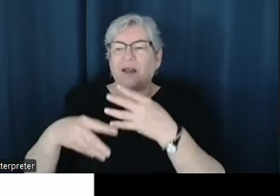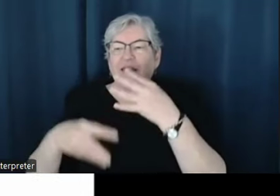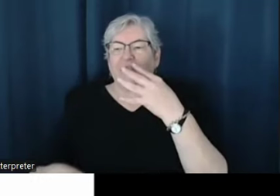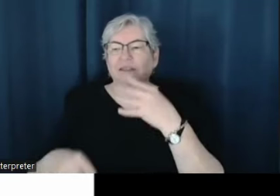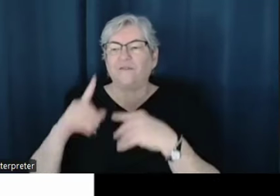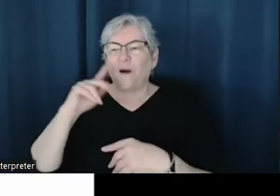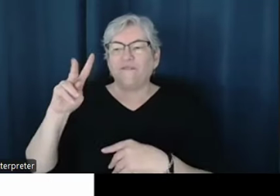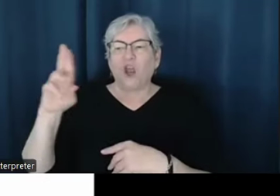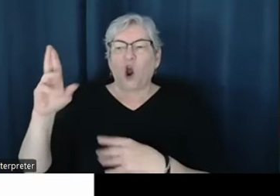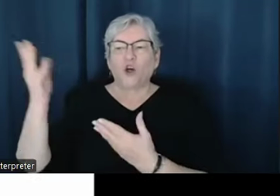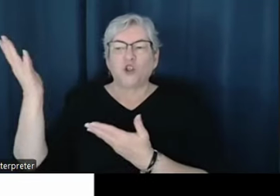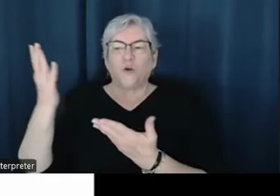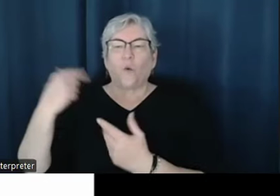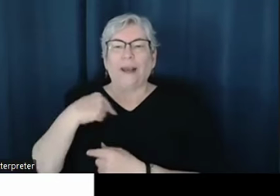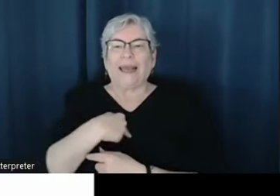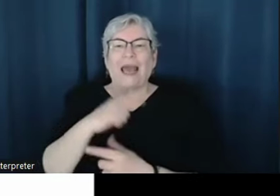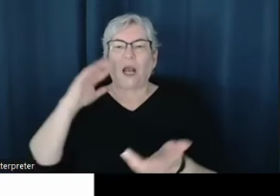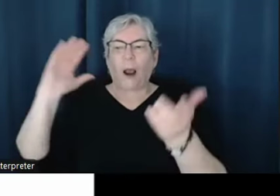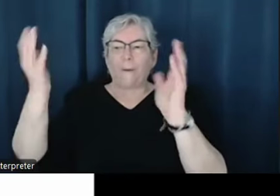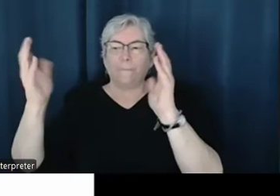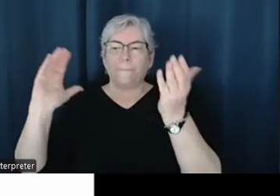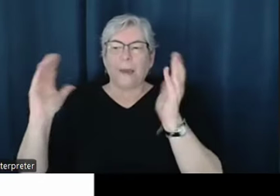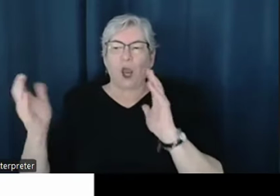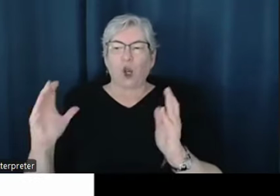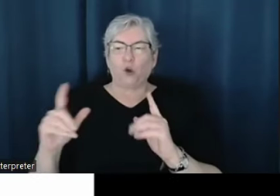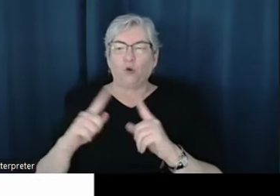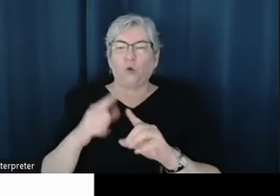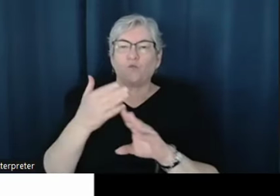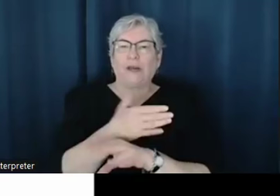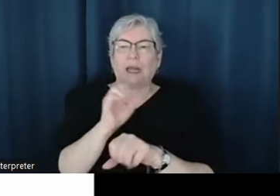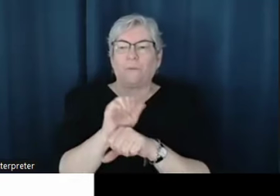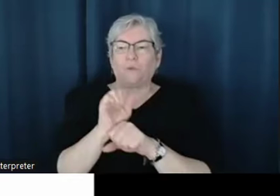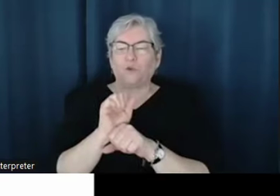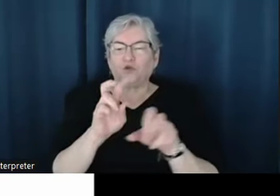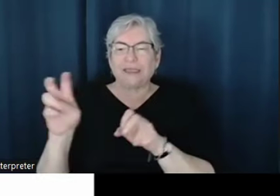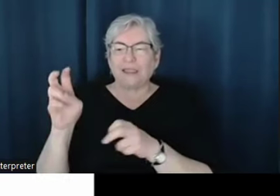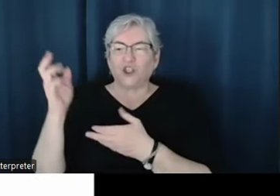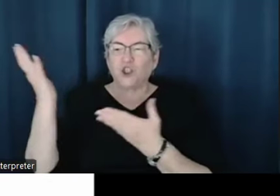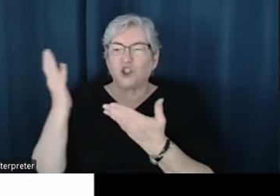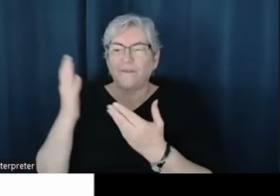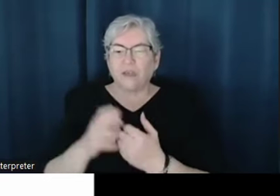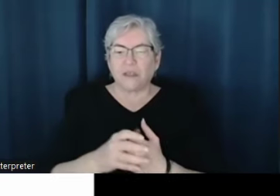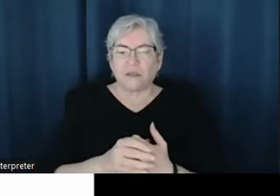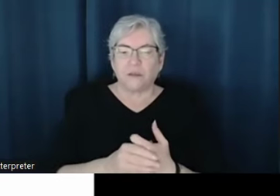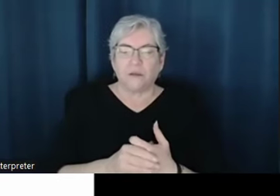VR services so we can compare them to the pre-employment transition services?